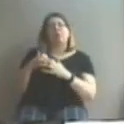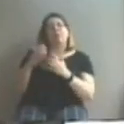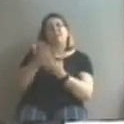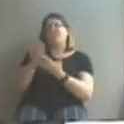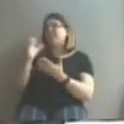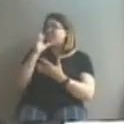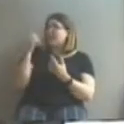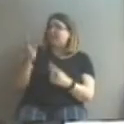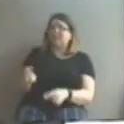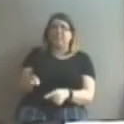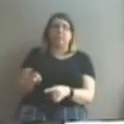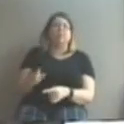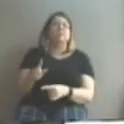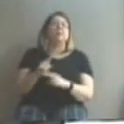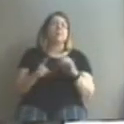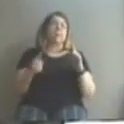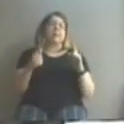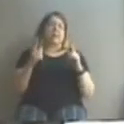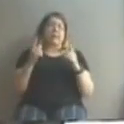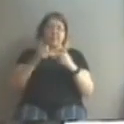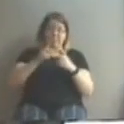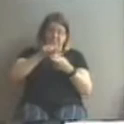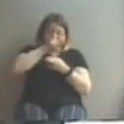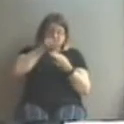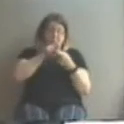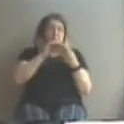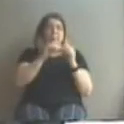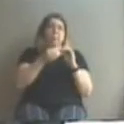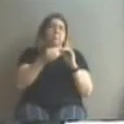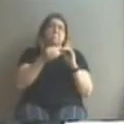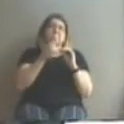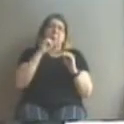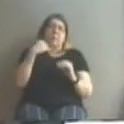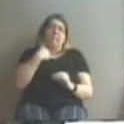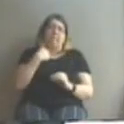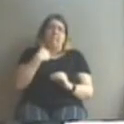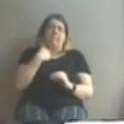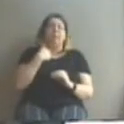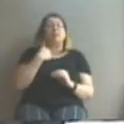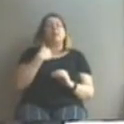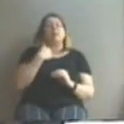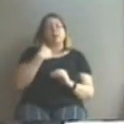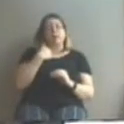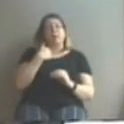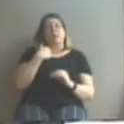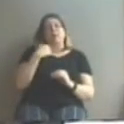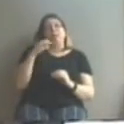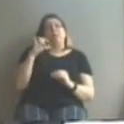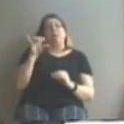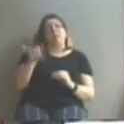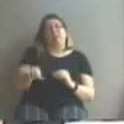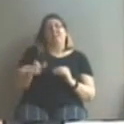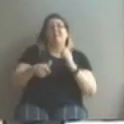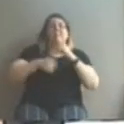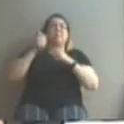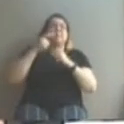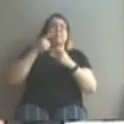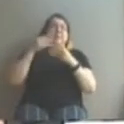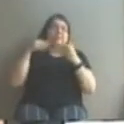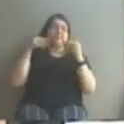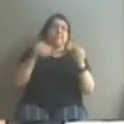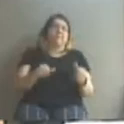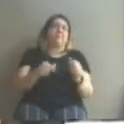done. But I don't have a hard number for you. But like I said, this is the most efficient